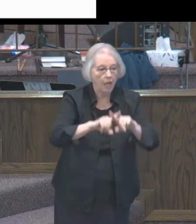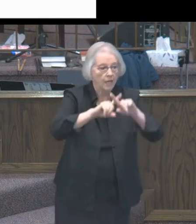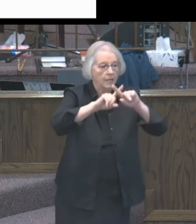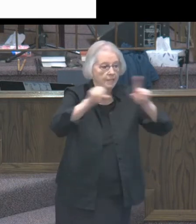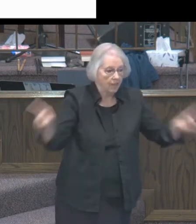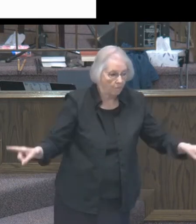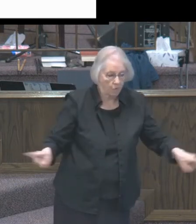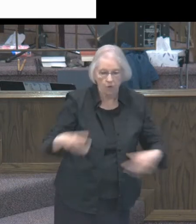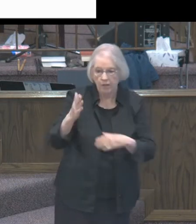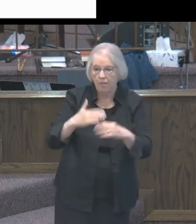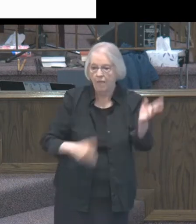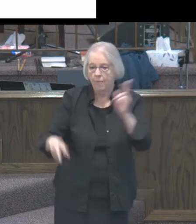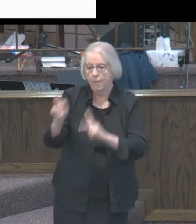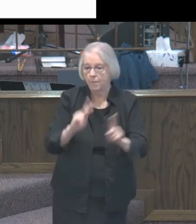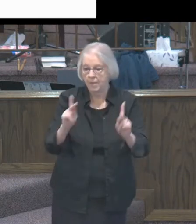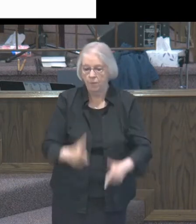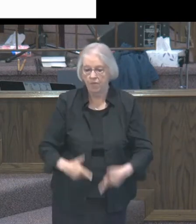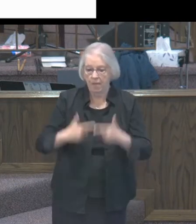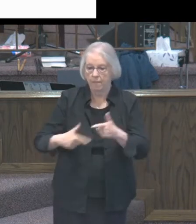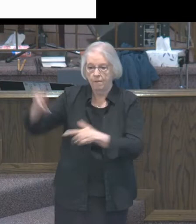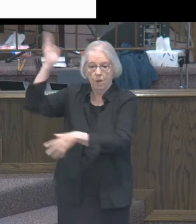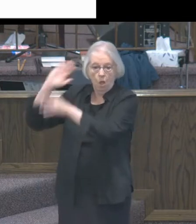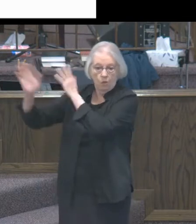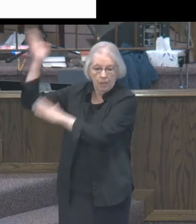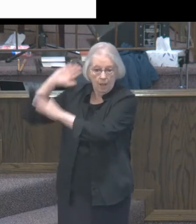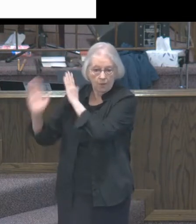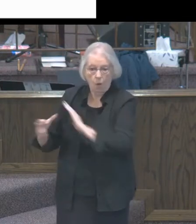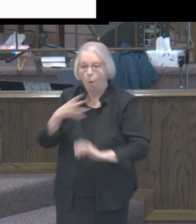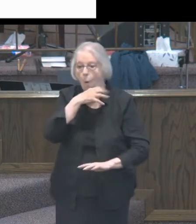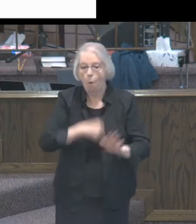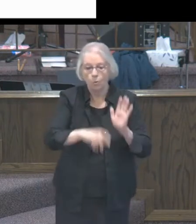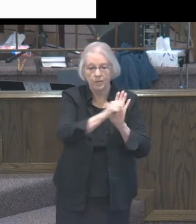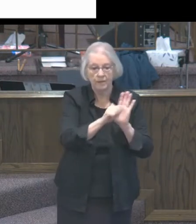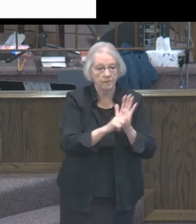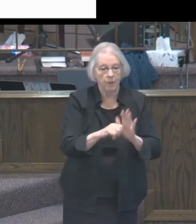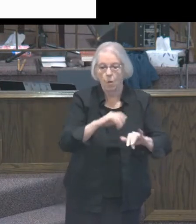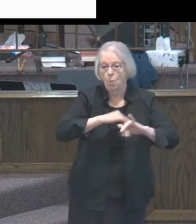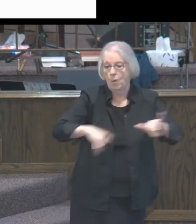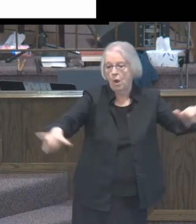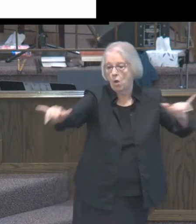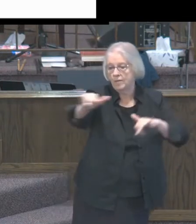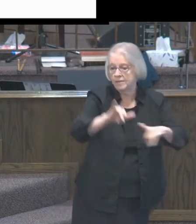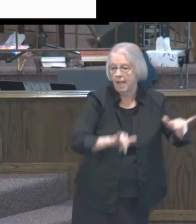mean? So, and that really isn't adultery in marriage, it's really coveting.